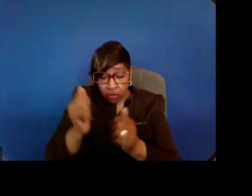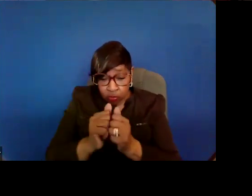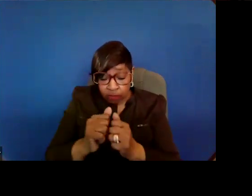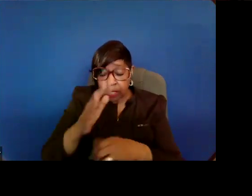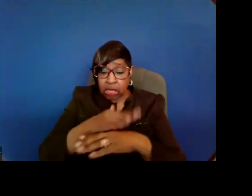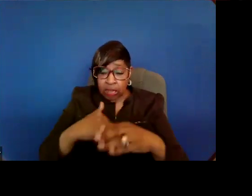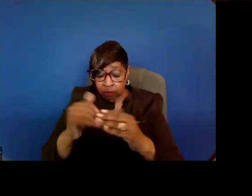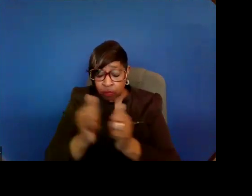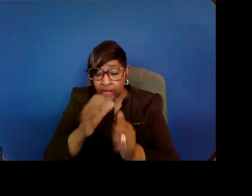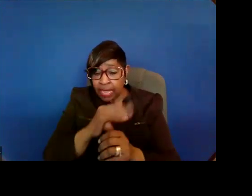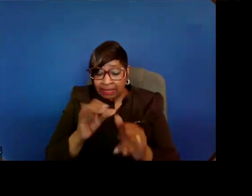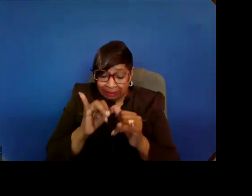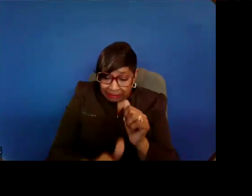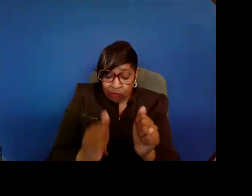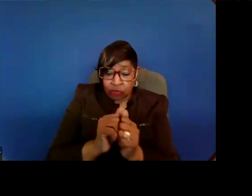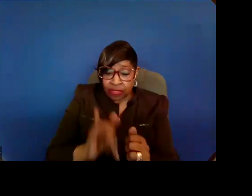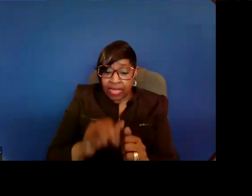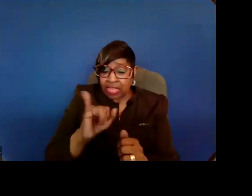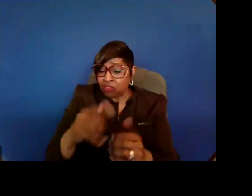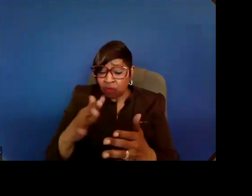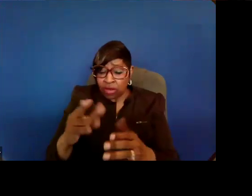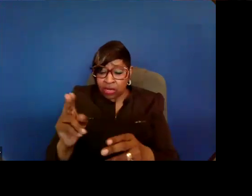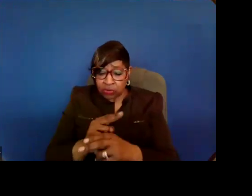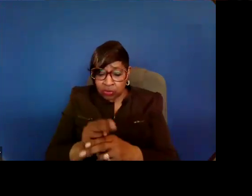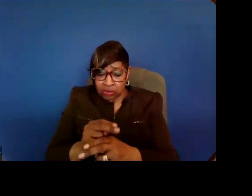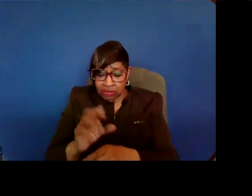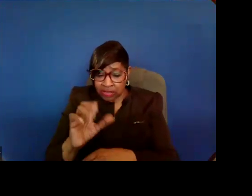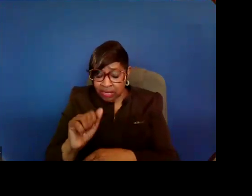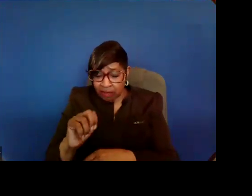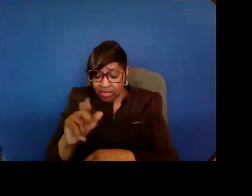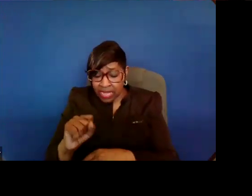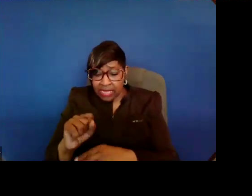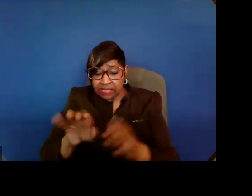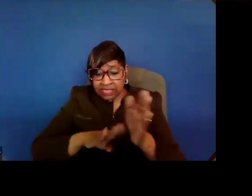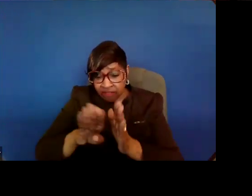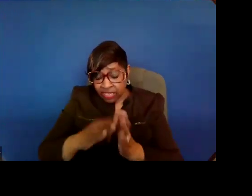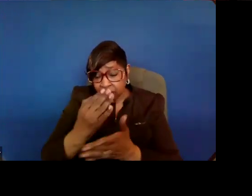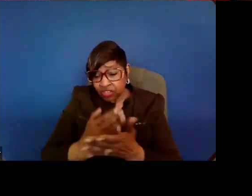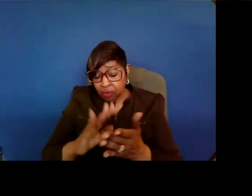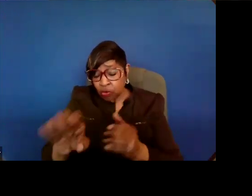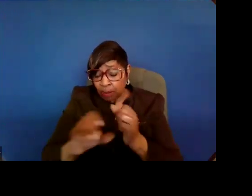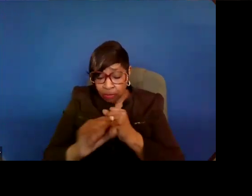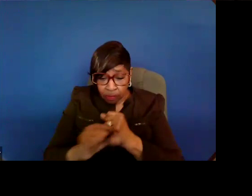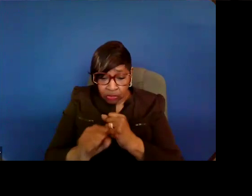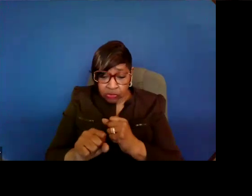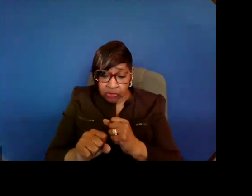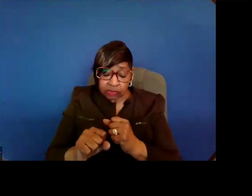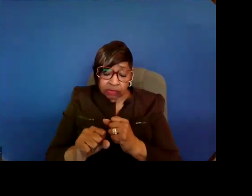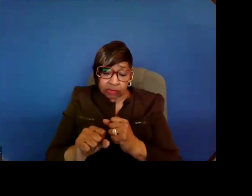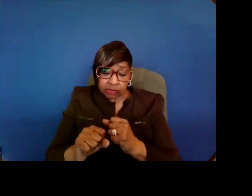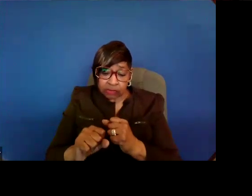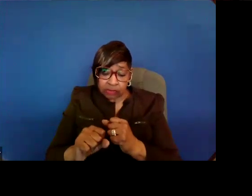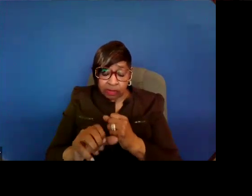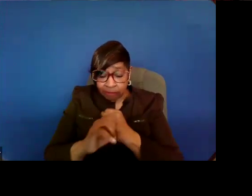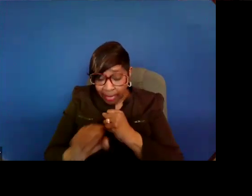and stick with that one. So like if you're already using Canva to develop some of your promotional slides, your